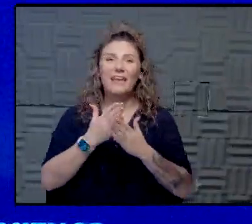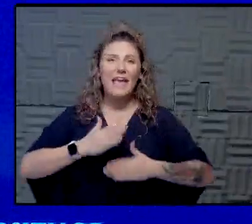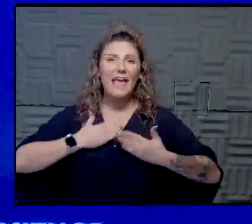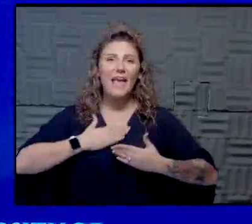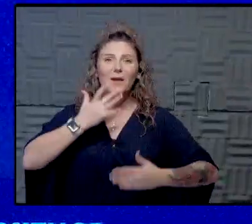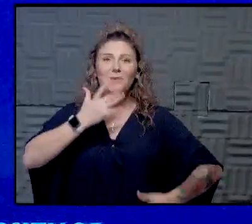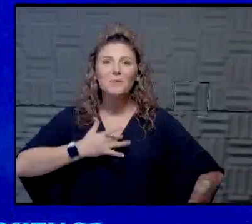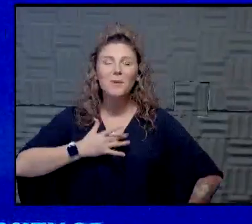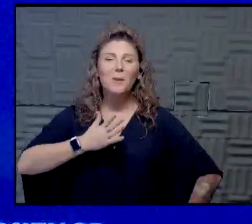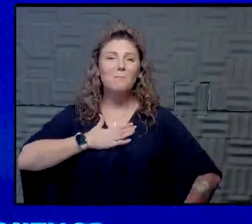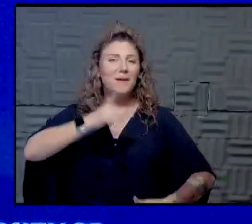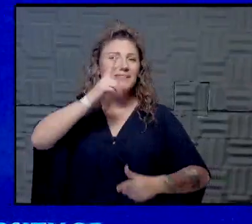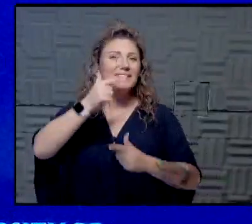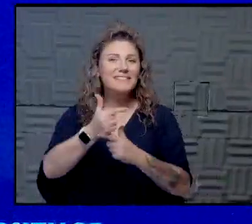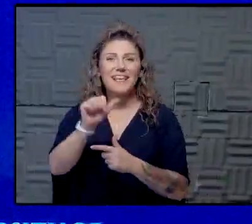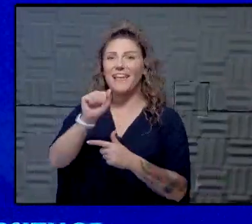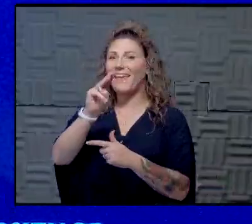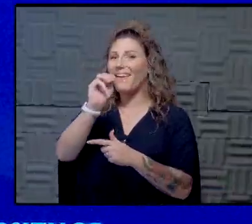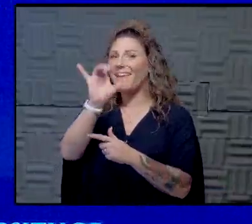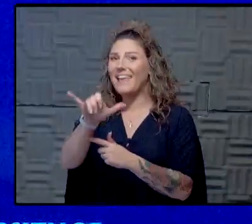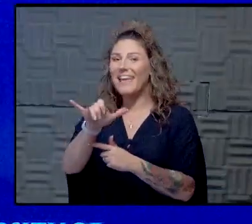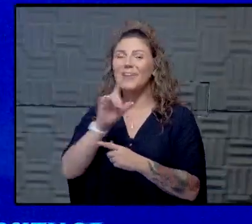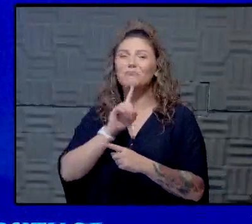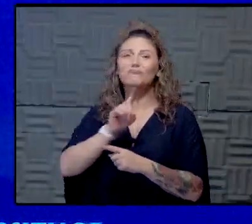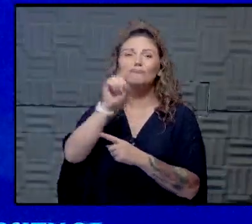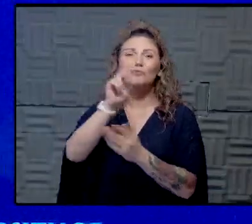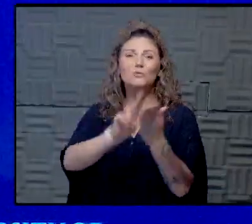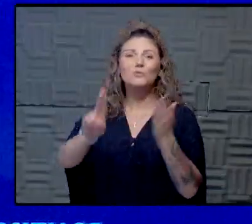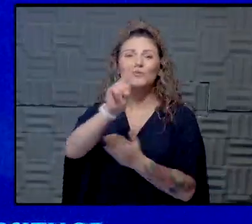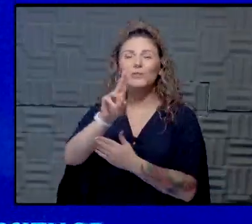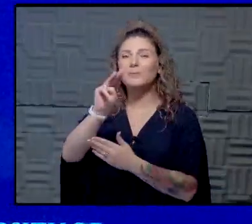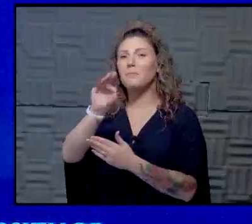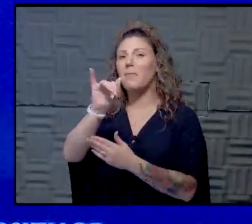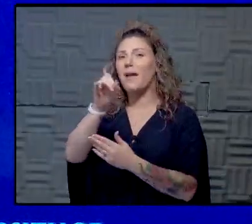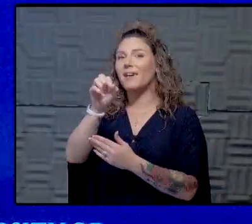happy birthday to my sister, Amy, who is up at the University of